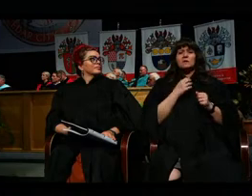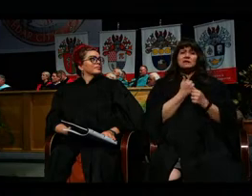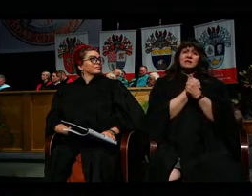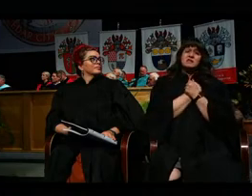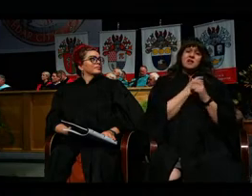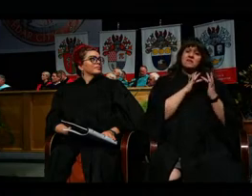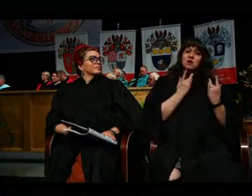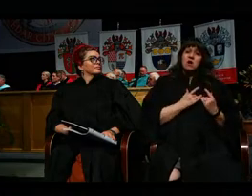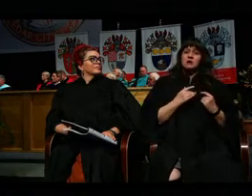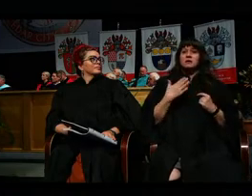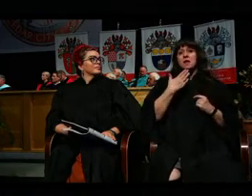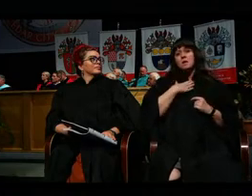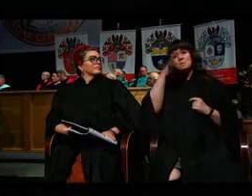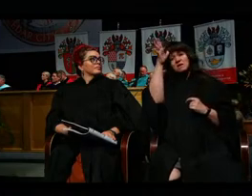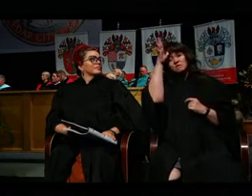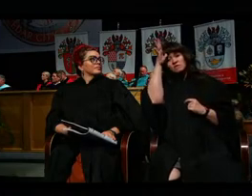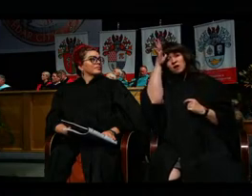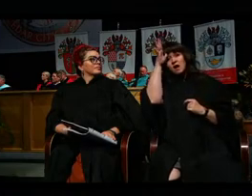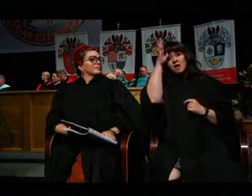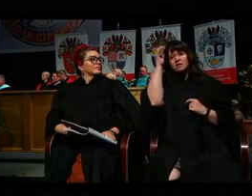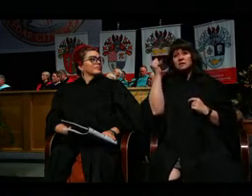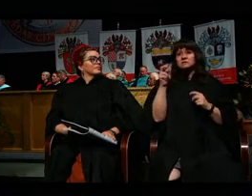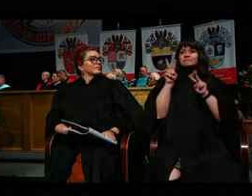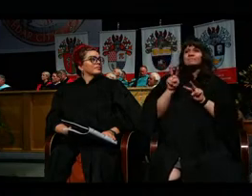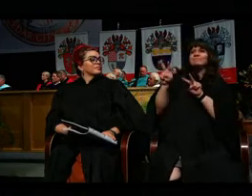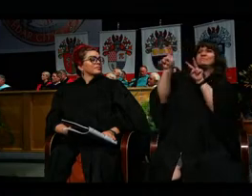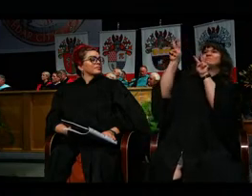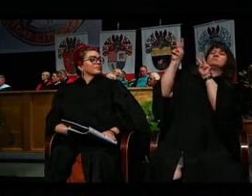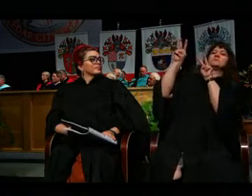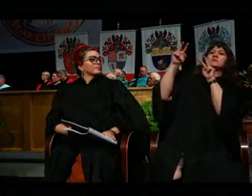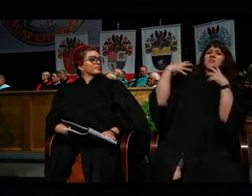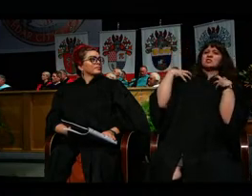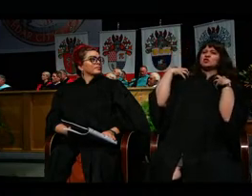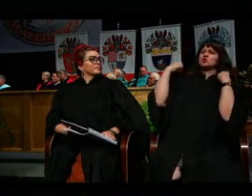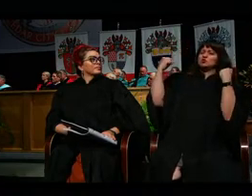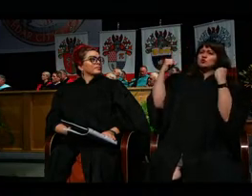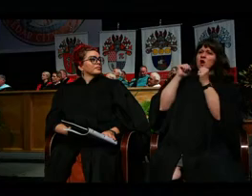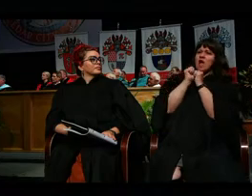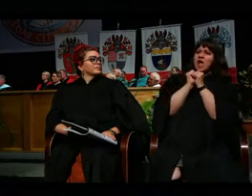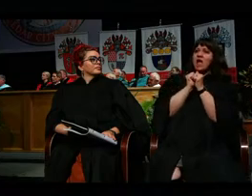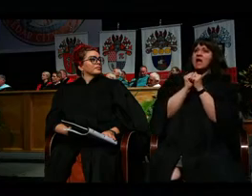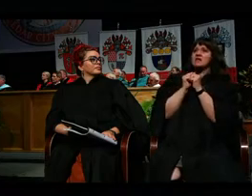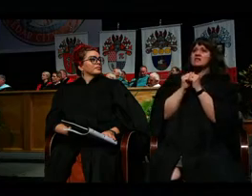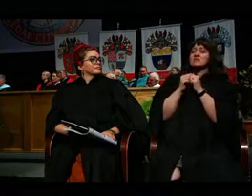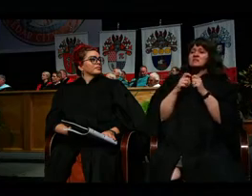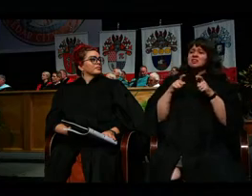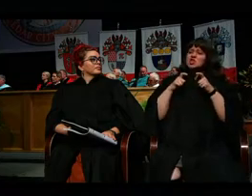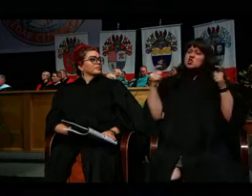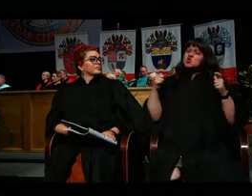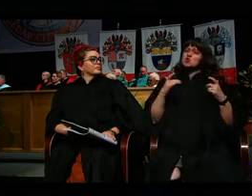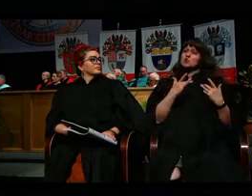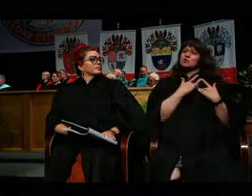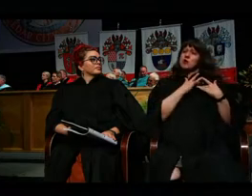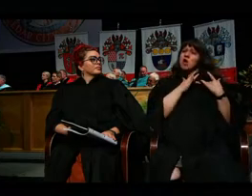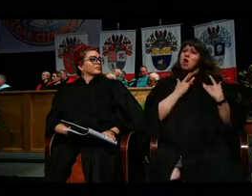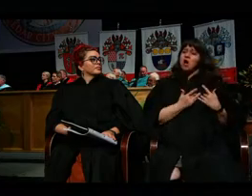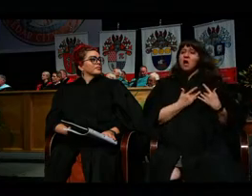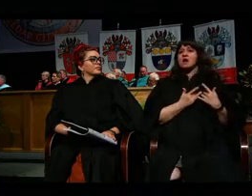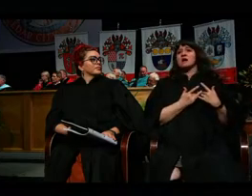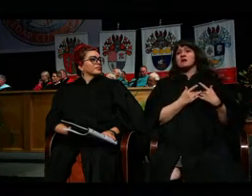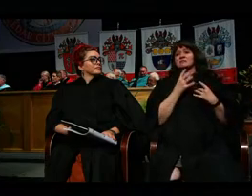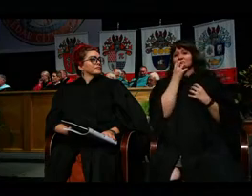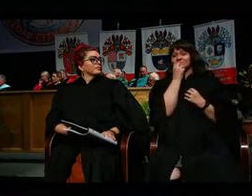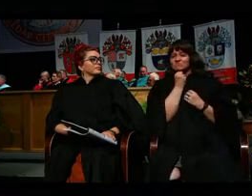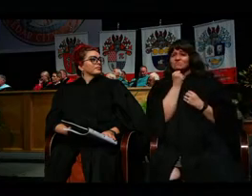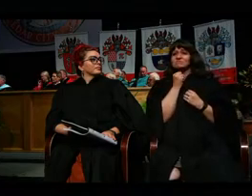felt here today, was a giant of a man and a strong athlete whose heart was as big and tender as he was. I am